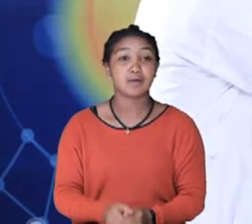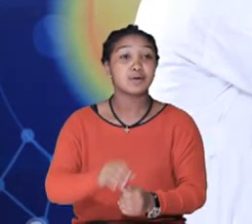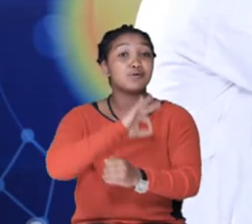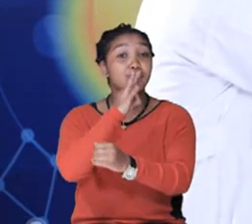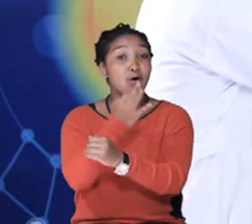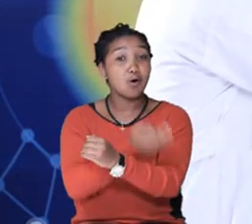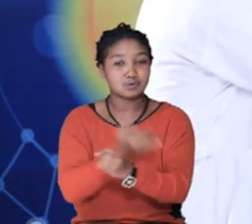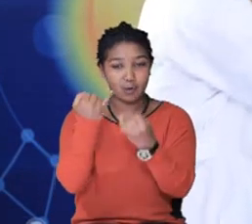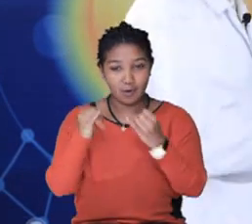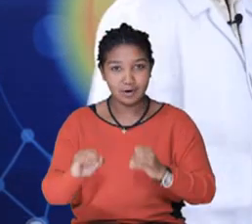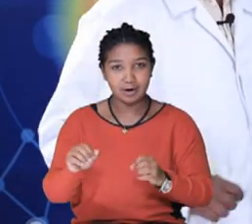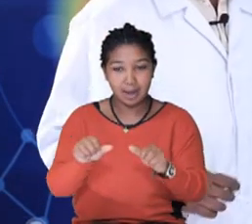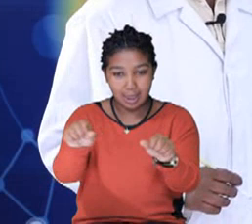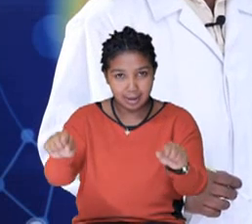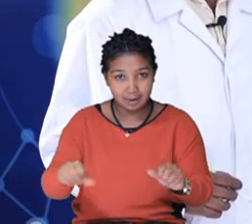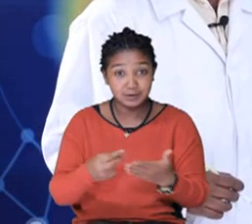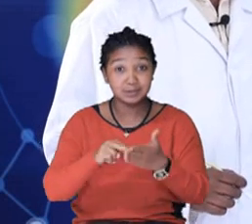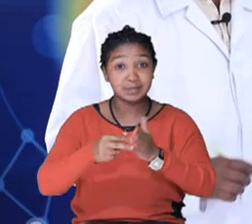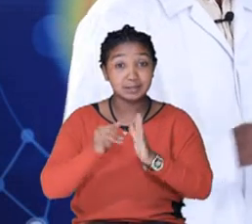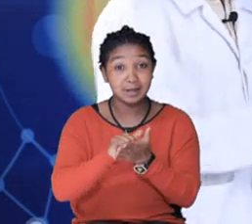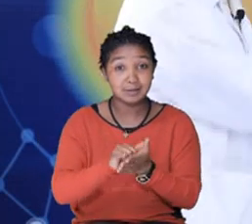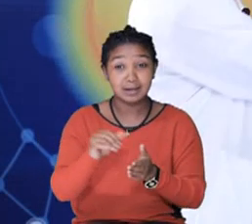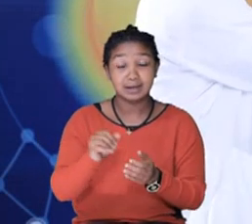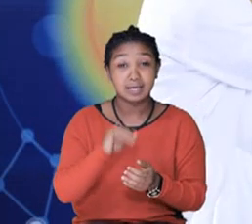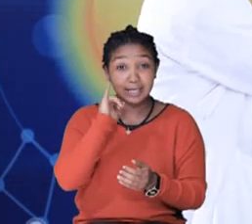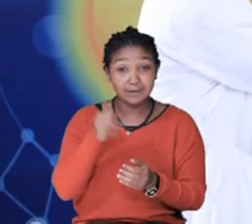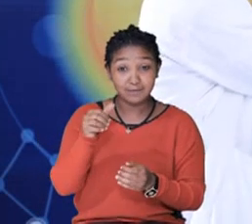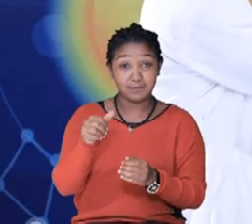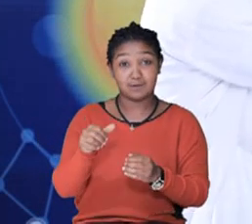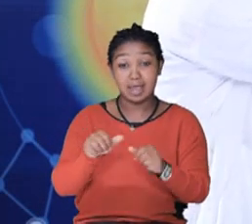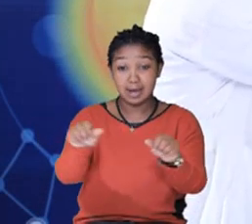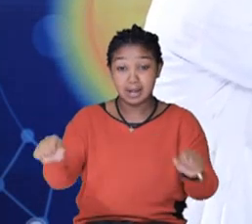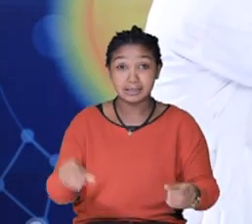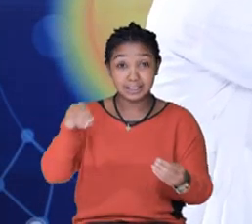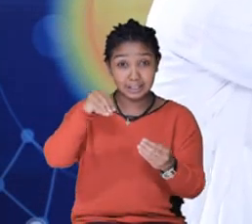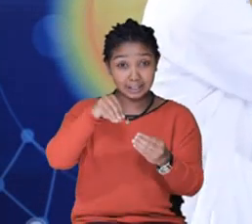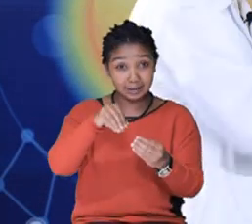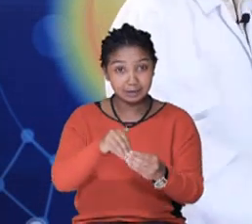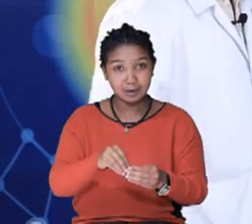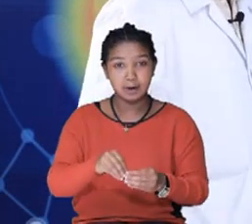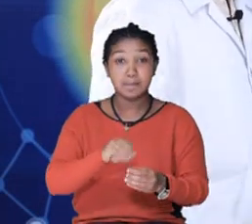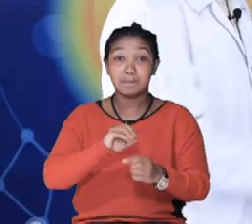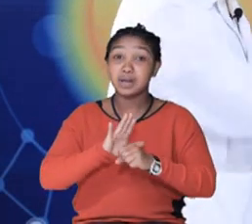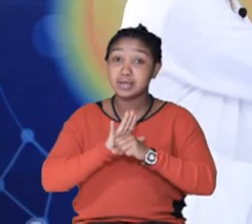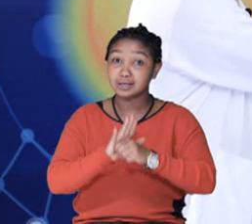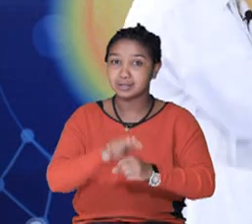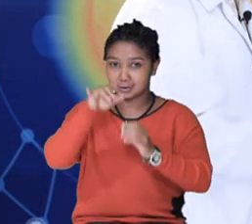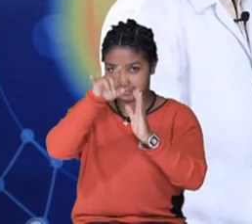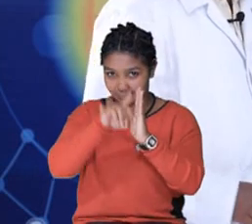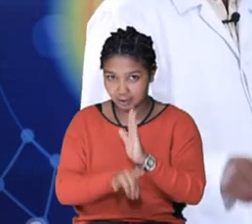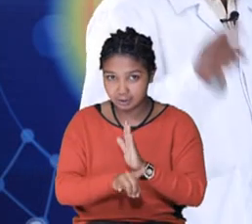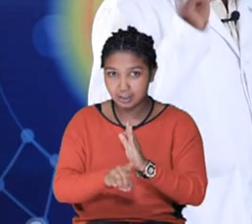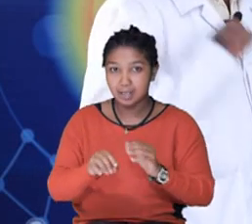over area, we said. This means that if areas increase, pressure is decrease. If